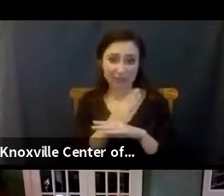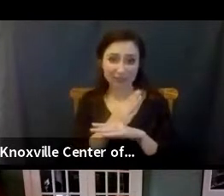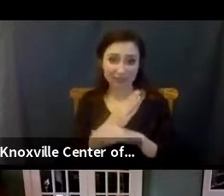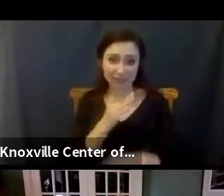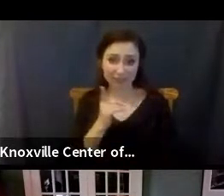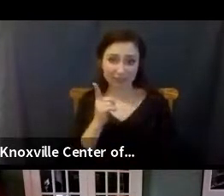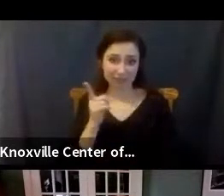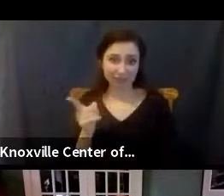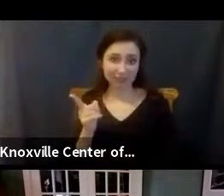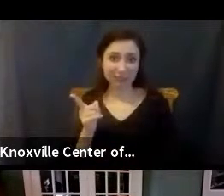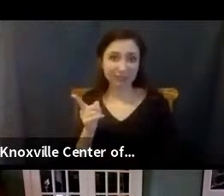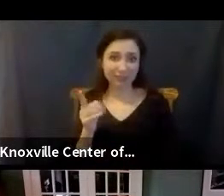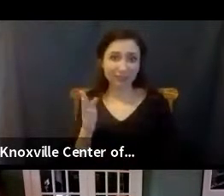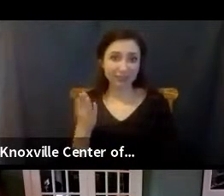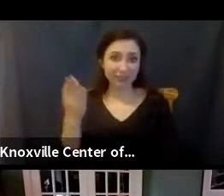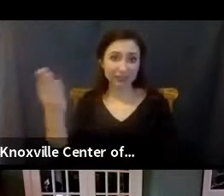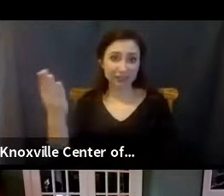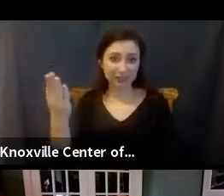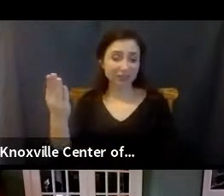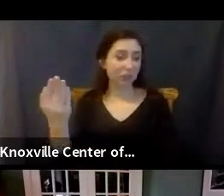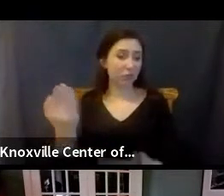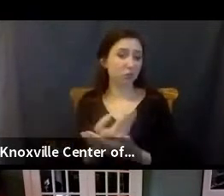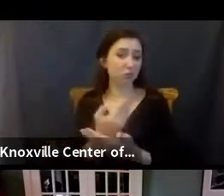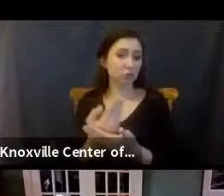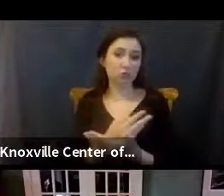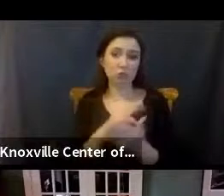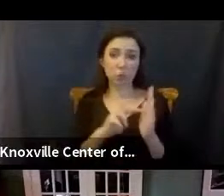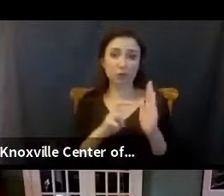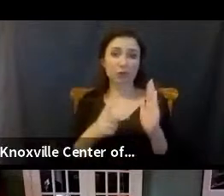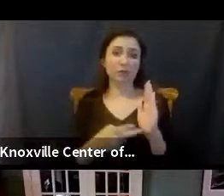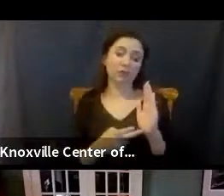this new definition of